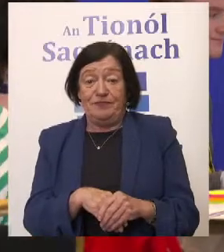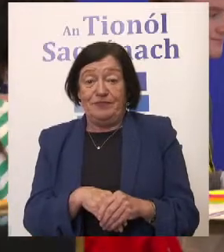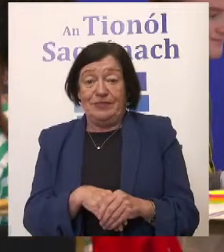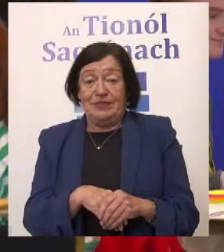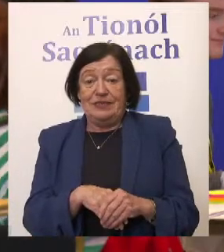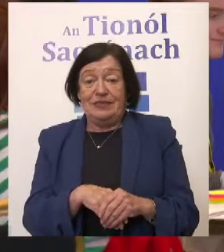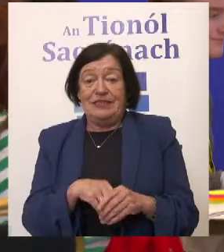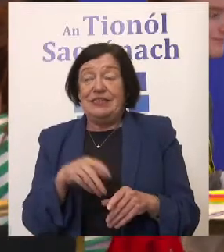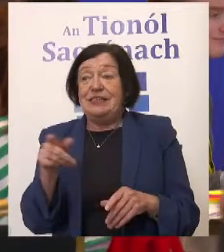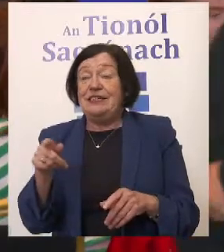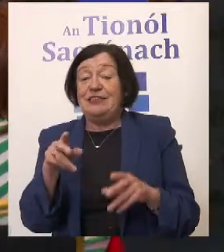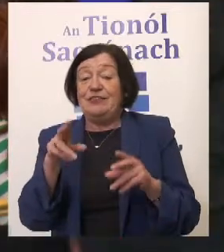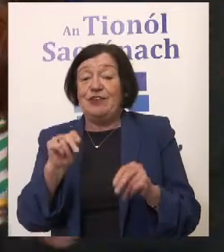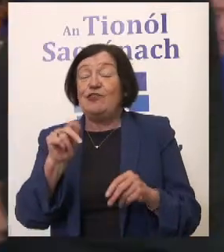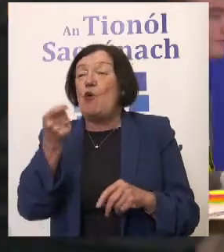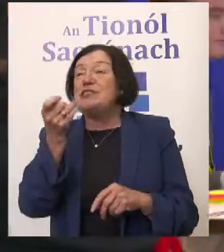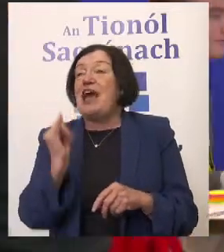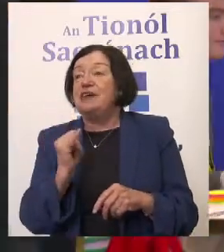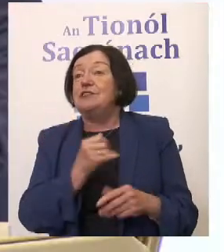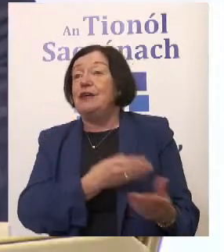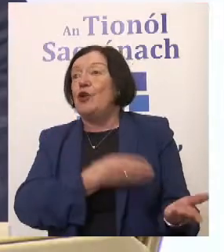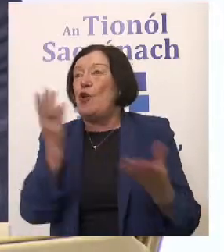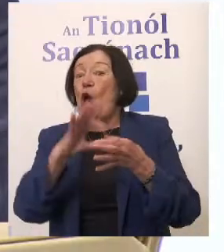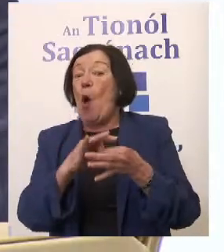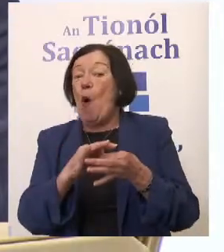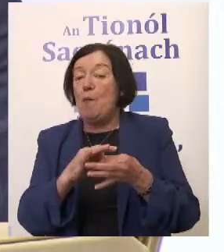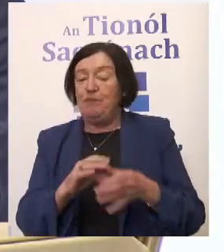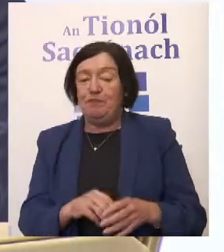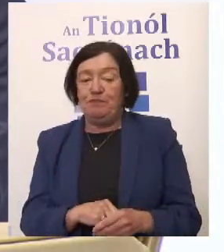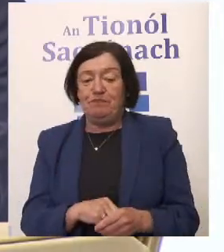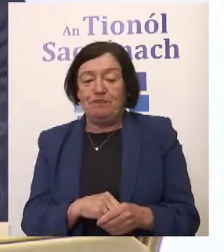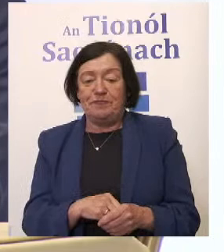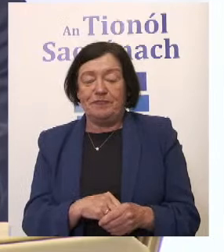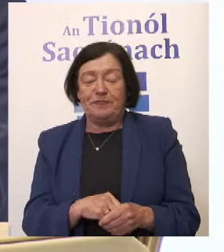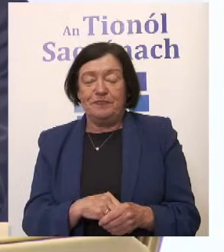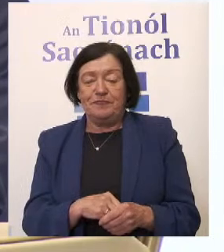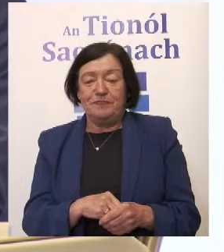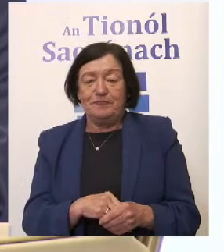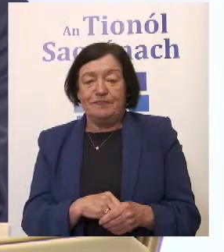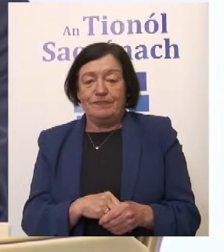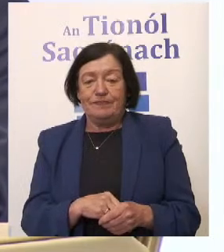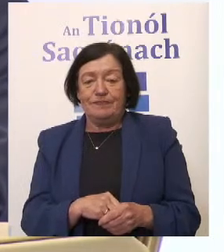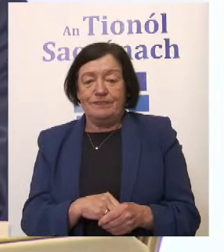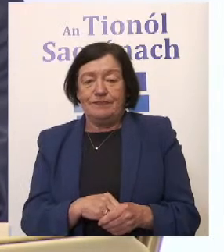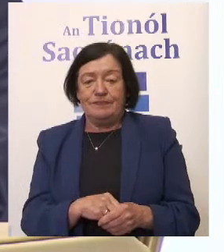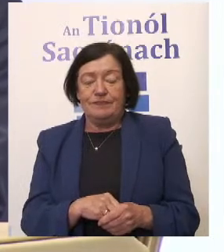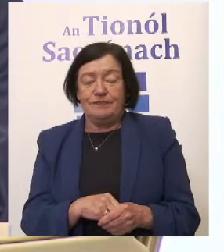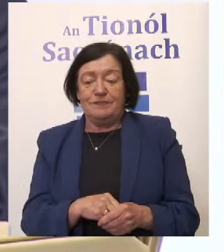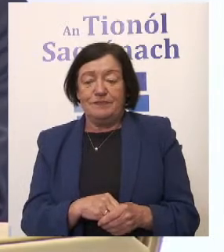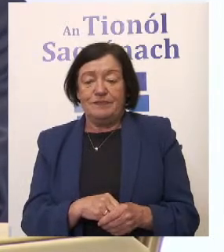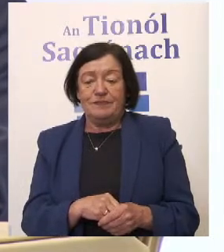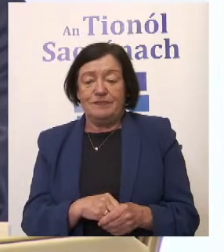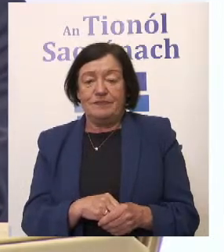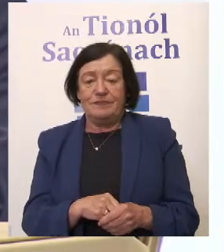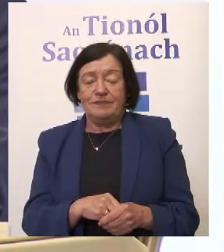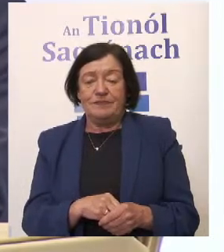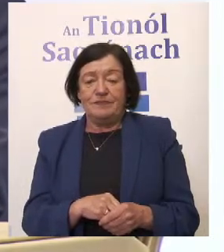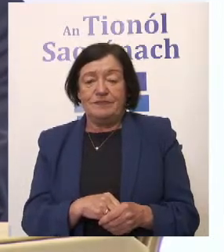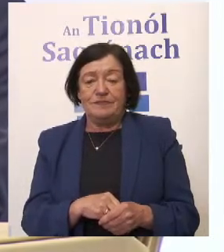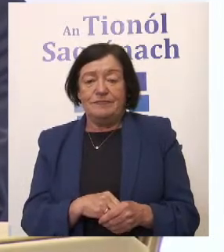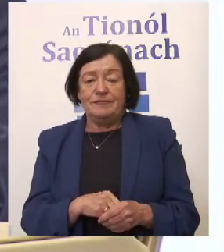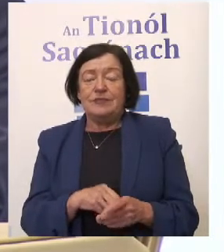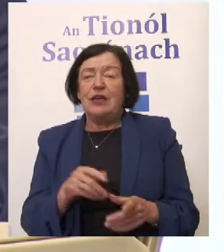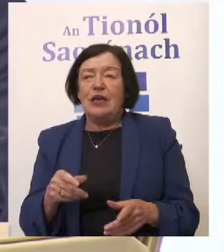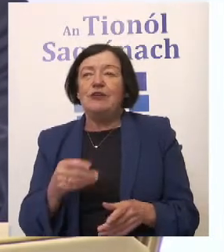But then there's no taxis to get you home. And you know, it will be, so